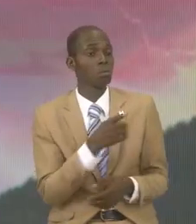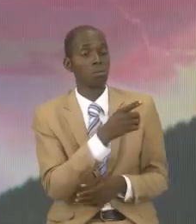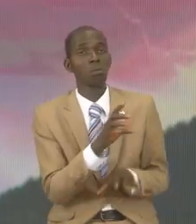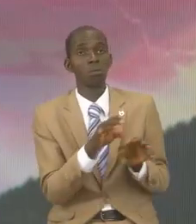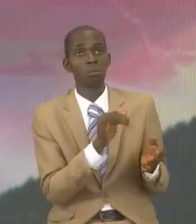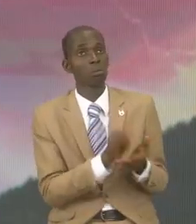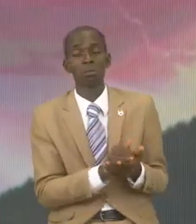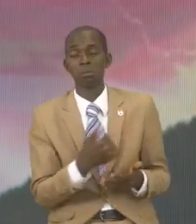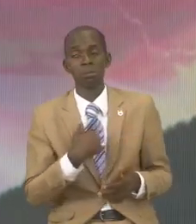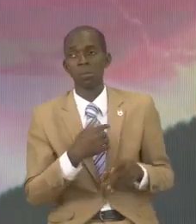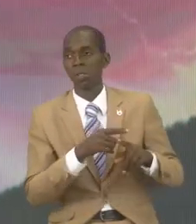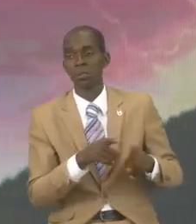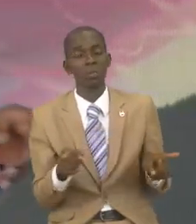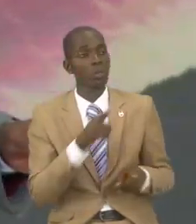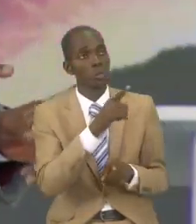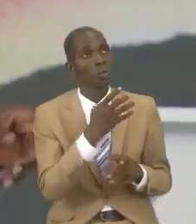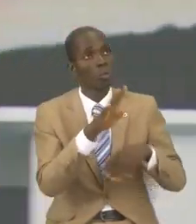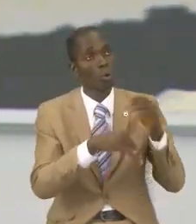I walk by faith.